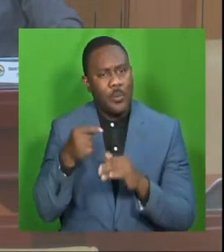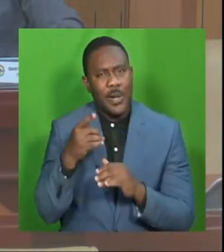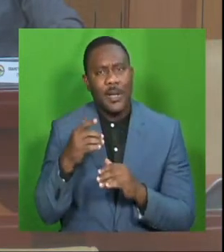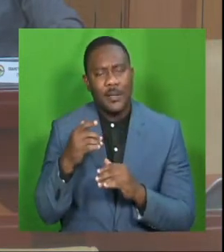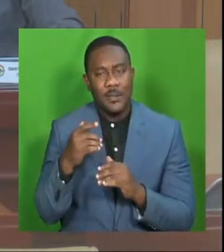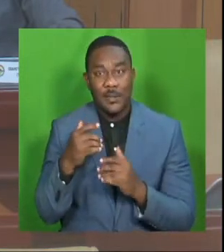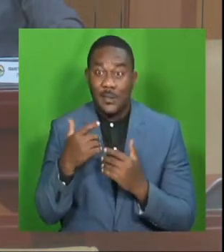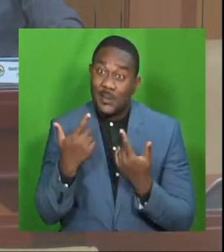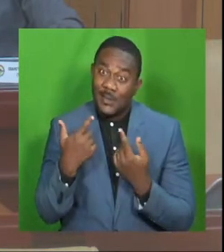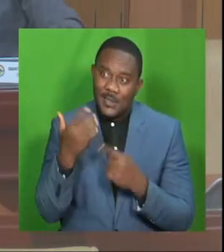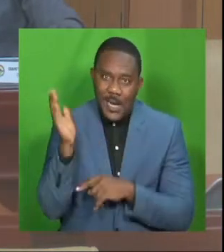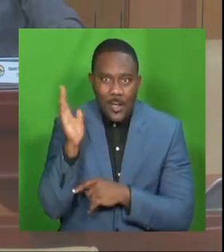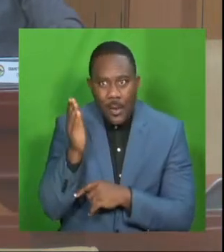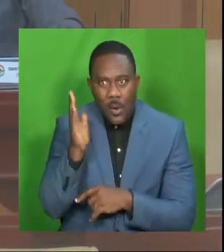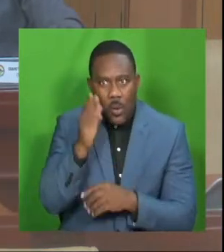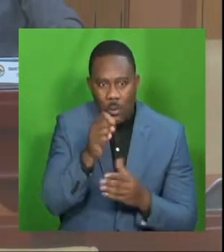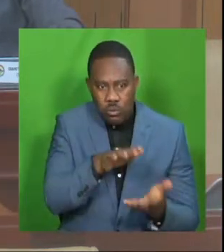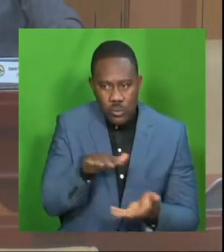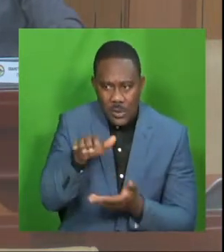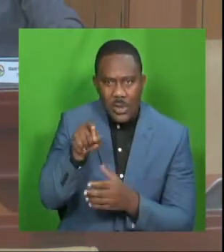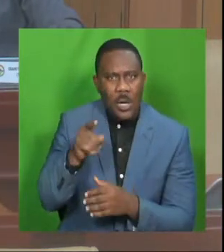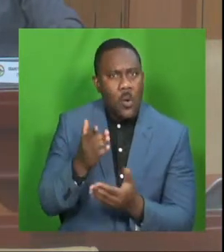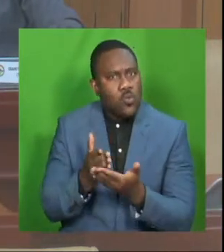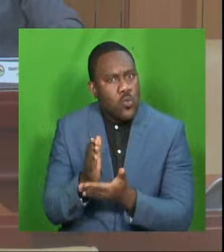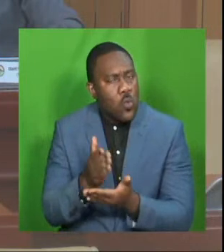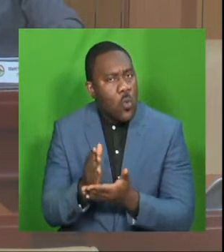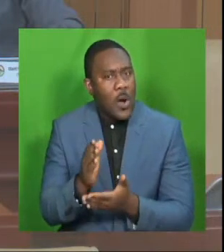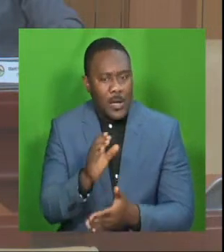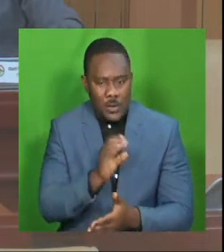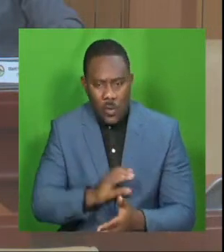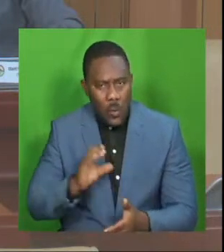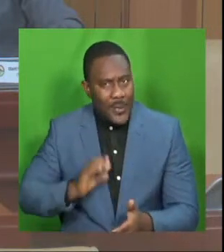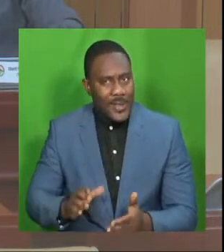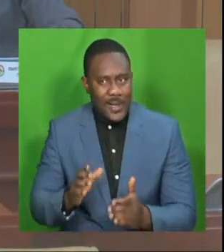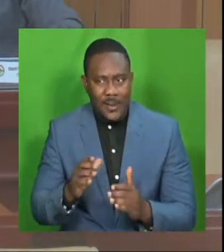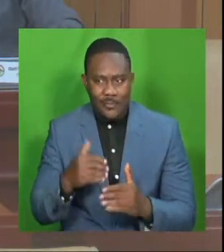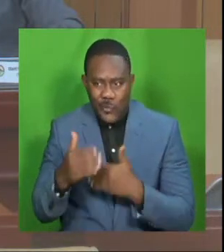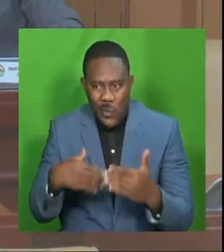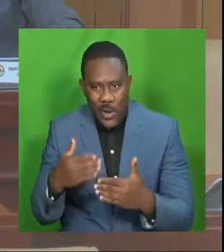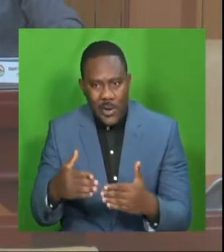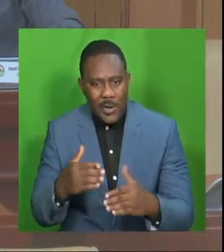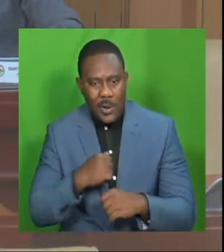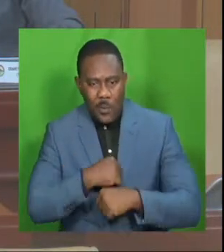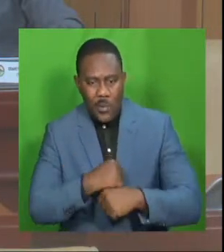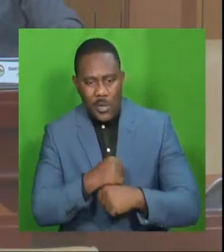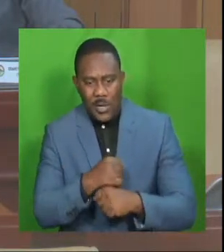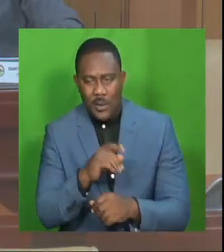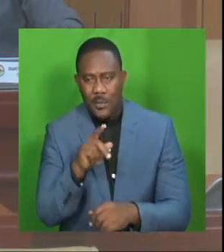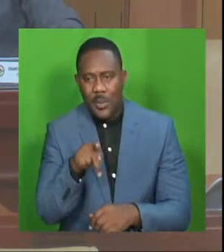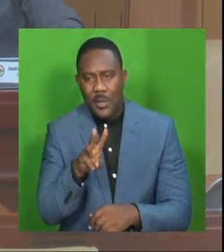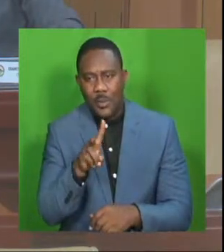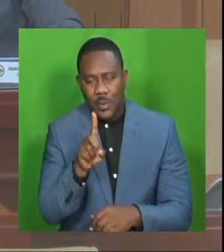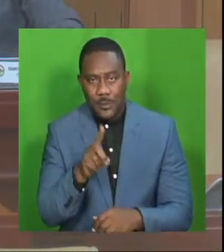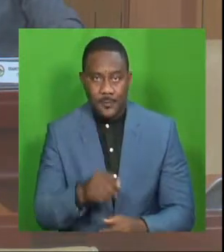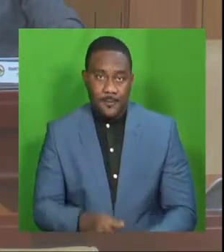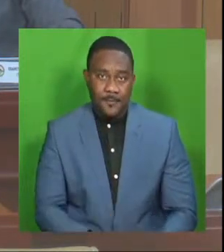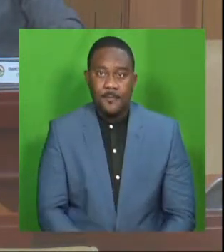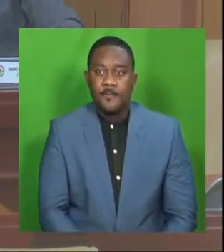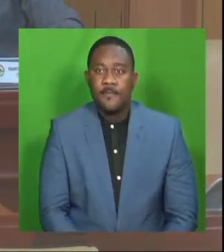be referred to appropriate committee so that pragmatic steps will be taken to protect persons living with disability in Ghana. Thank you, Right Honourable